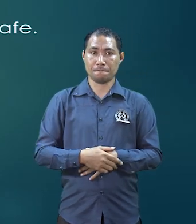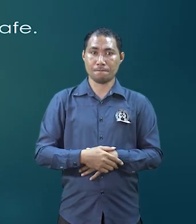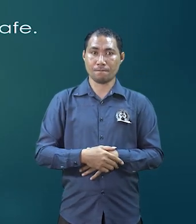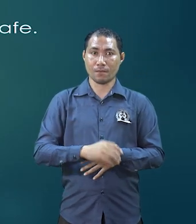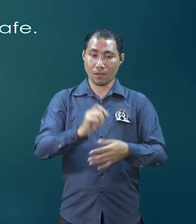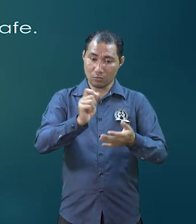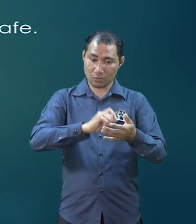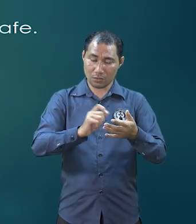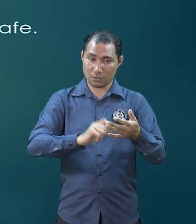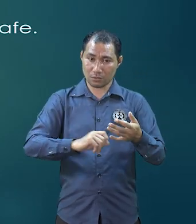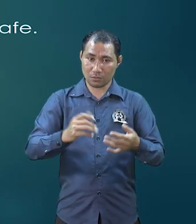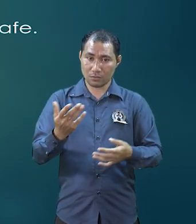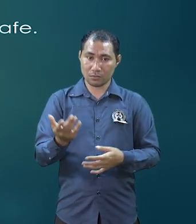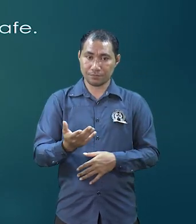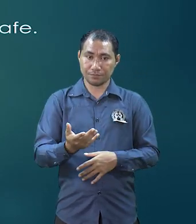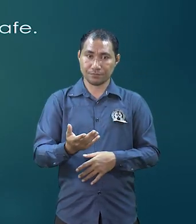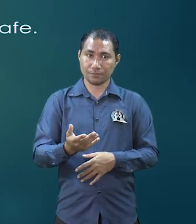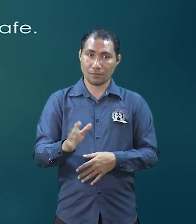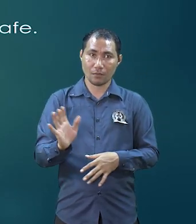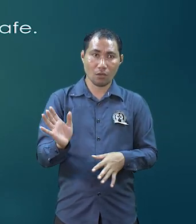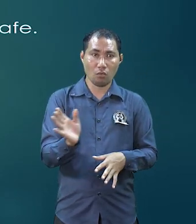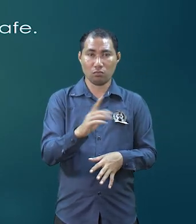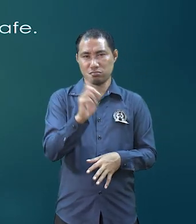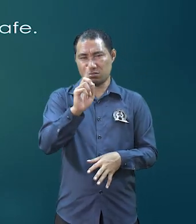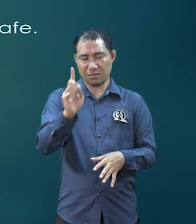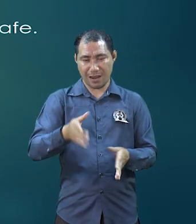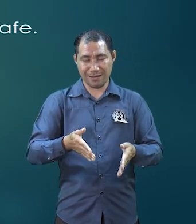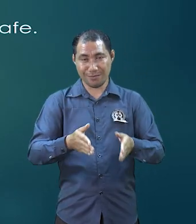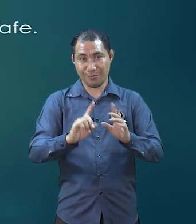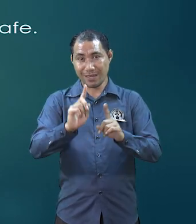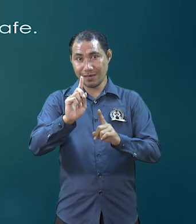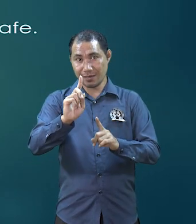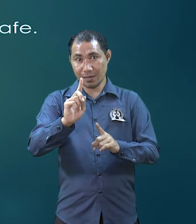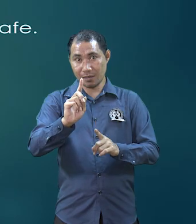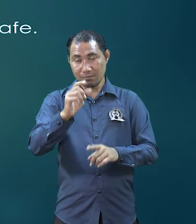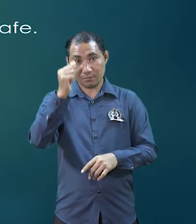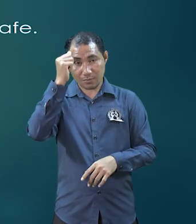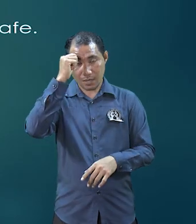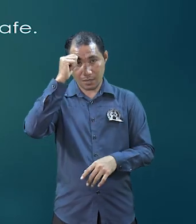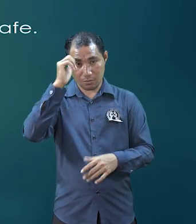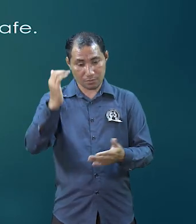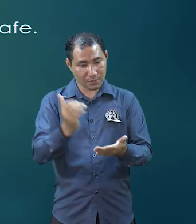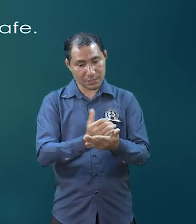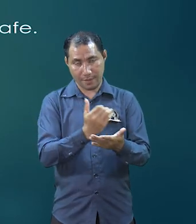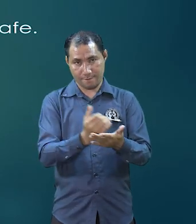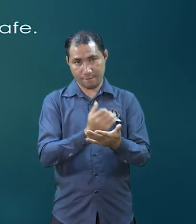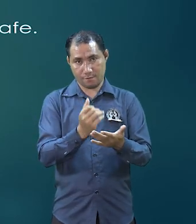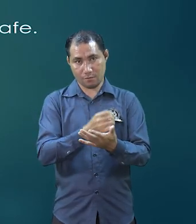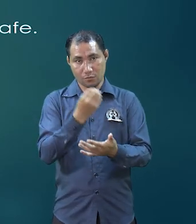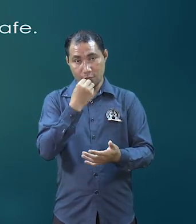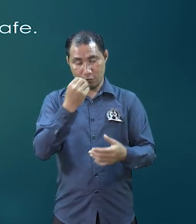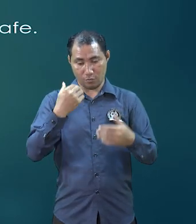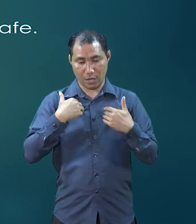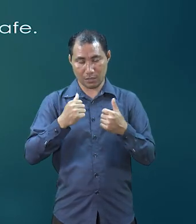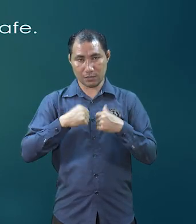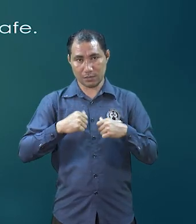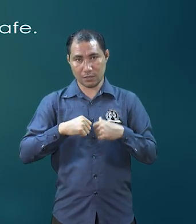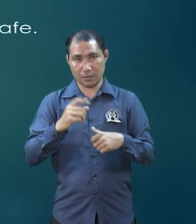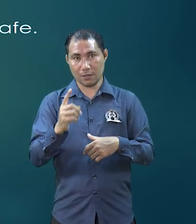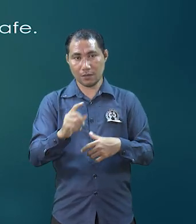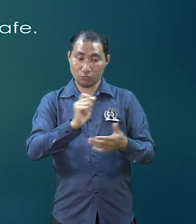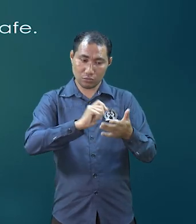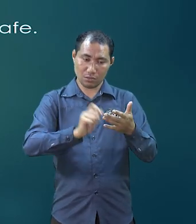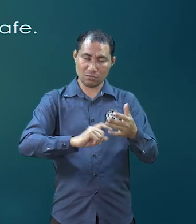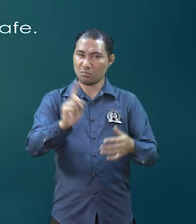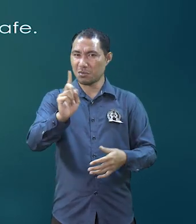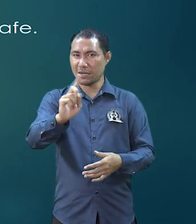List any of the appropriate personal hygiene and basic safe food practices. List down